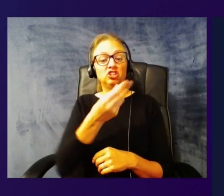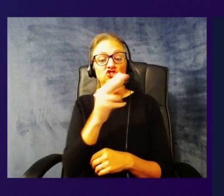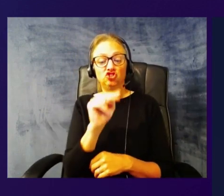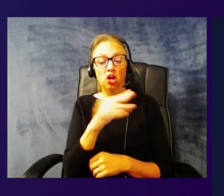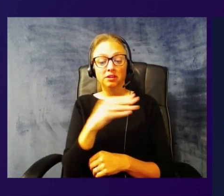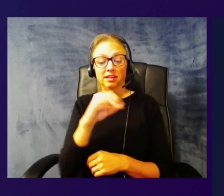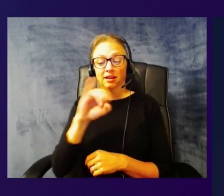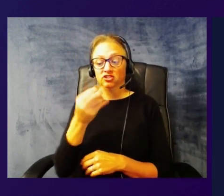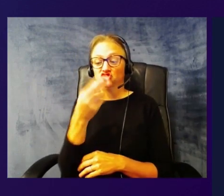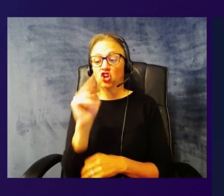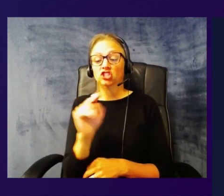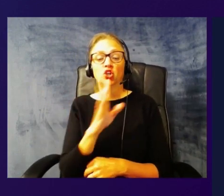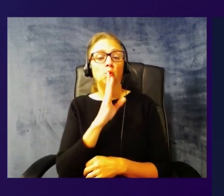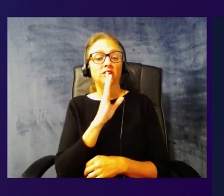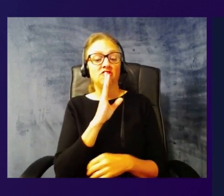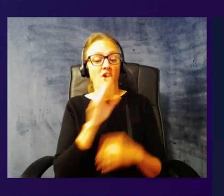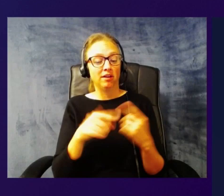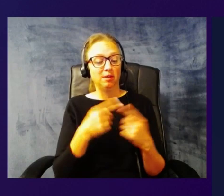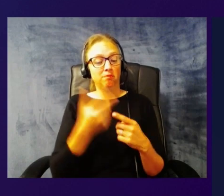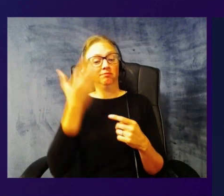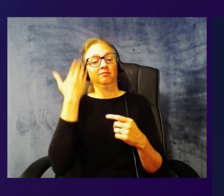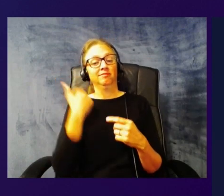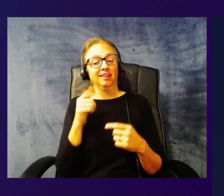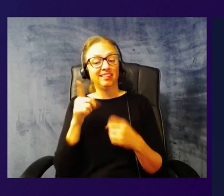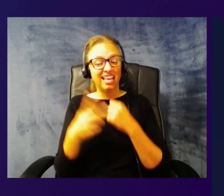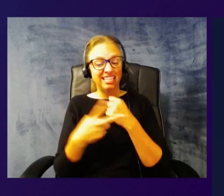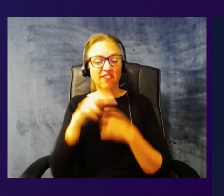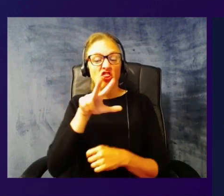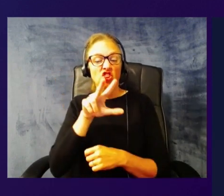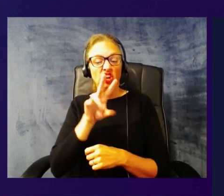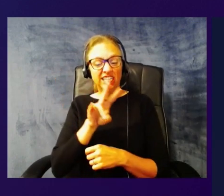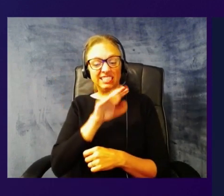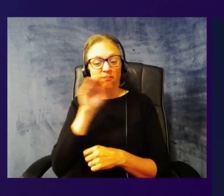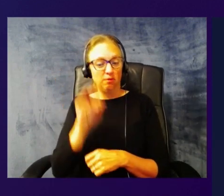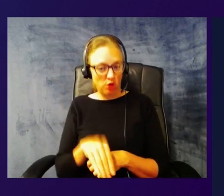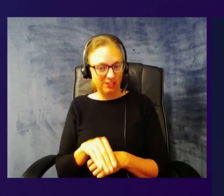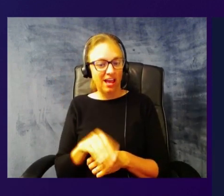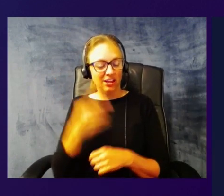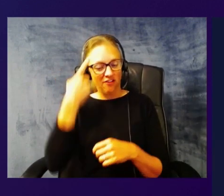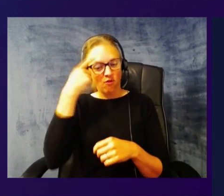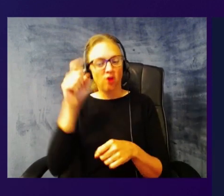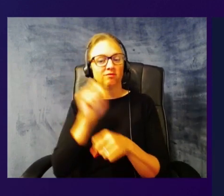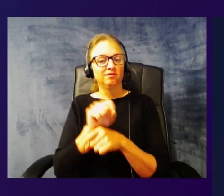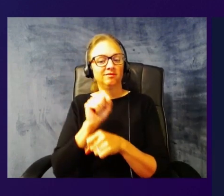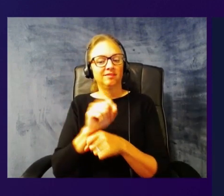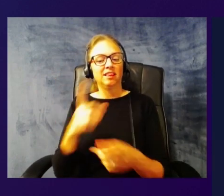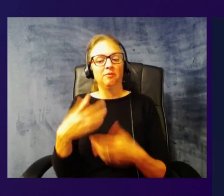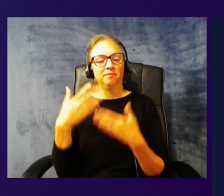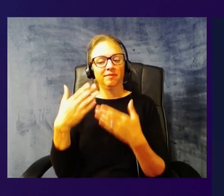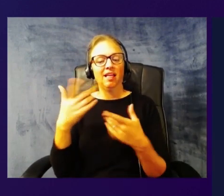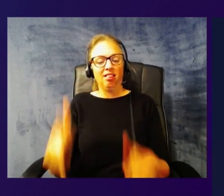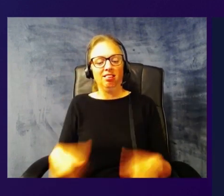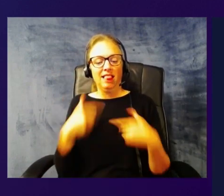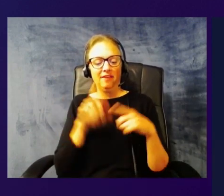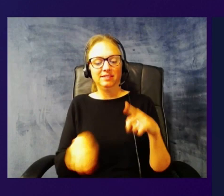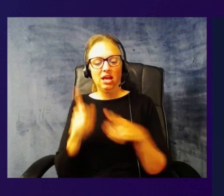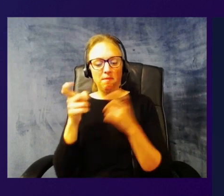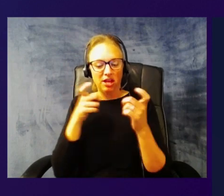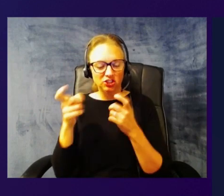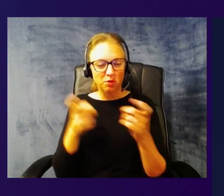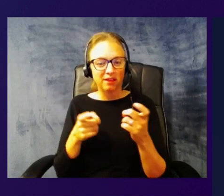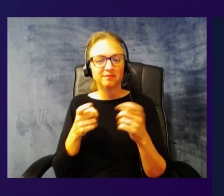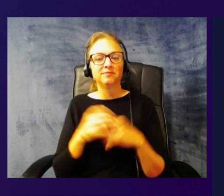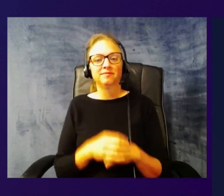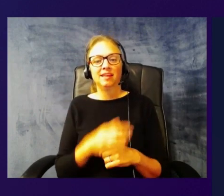today in our EFS session, was able to save 37% of their genomics workloads by deploying lifecycle management and leveraging one-zone